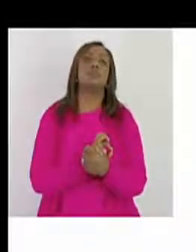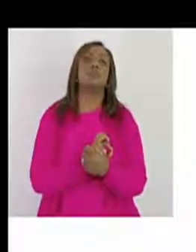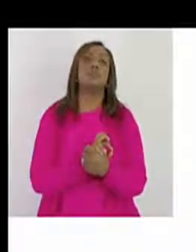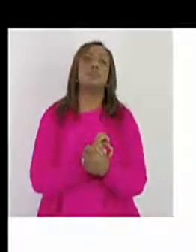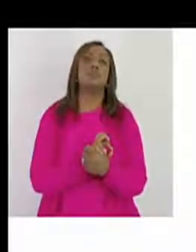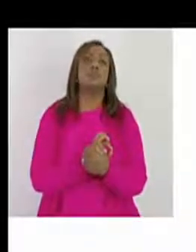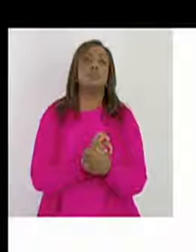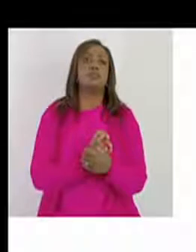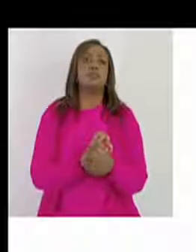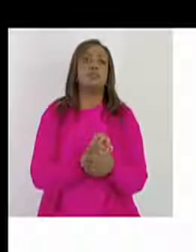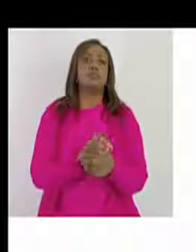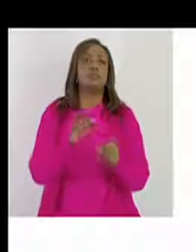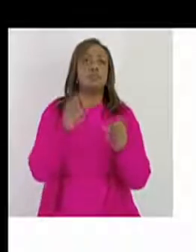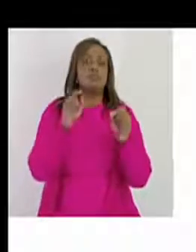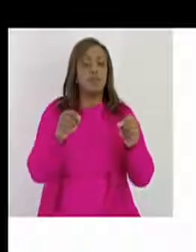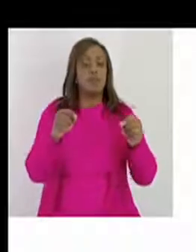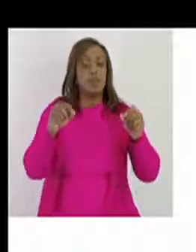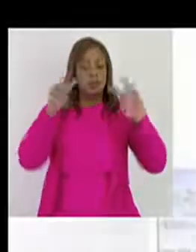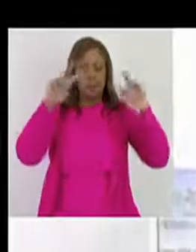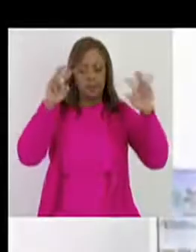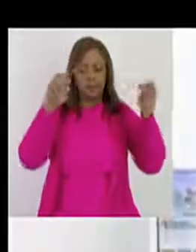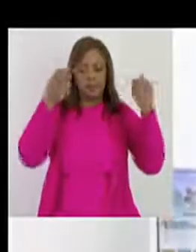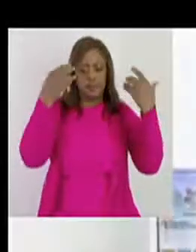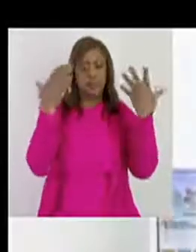That concludes today's lesson.